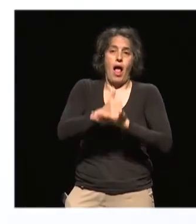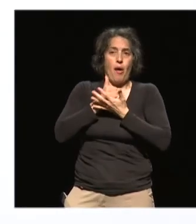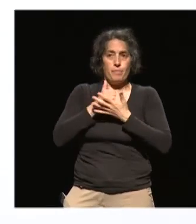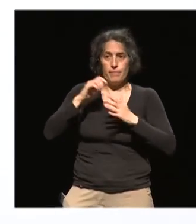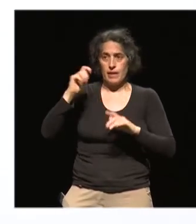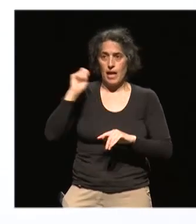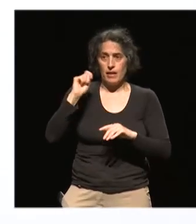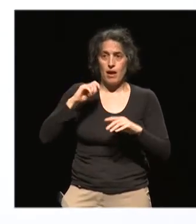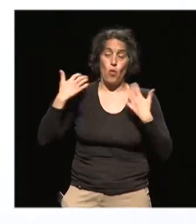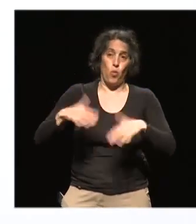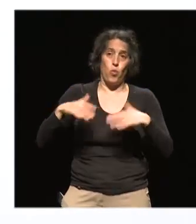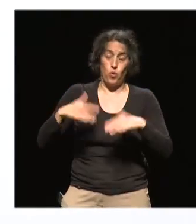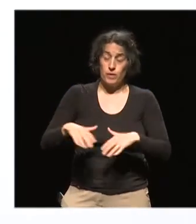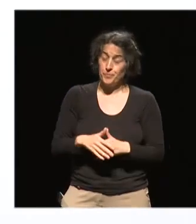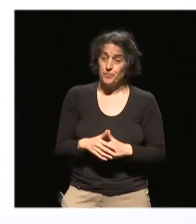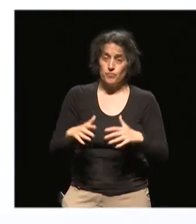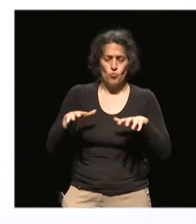potential, forests